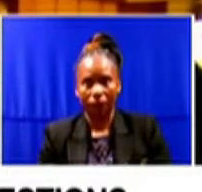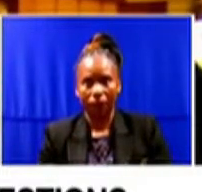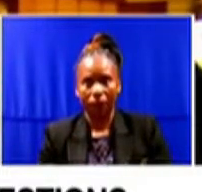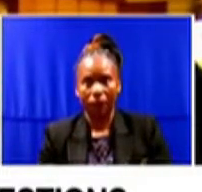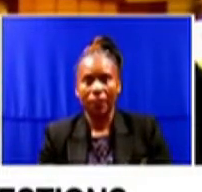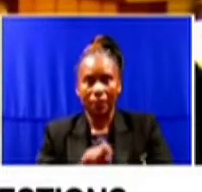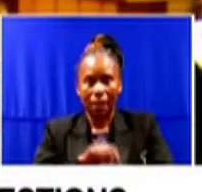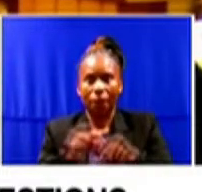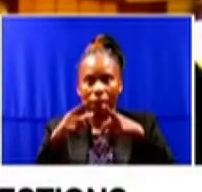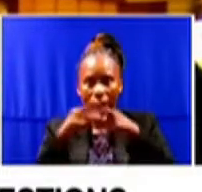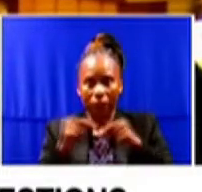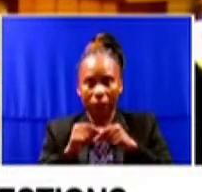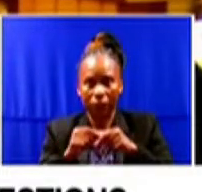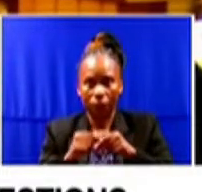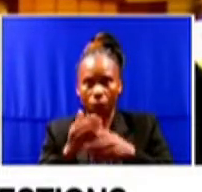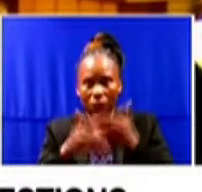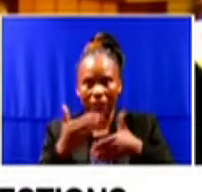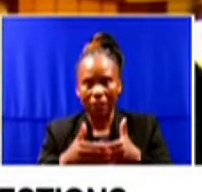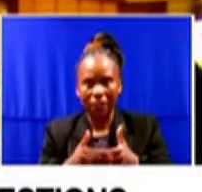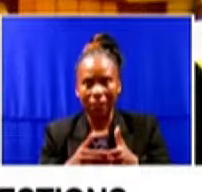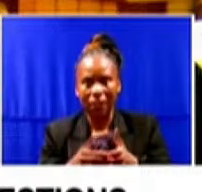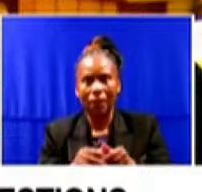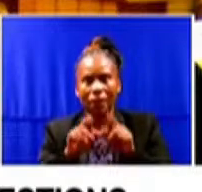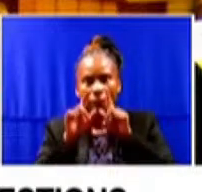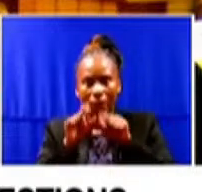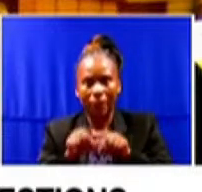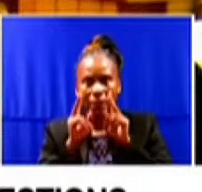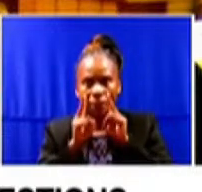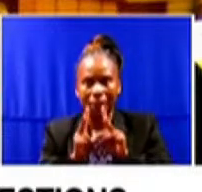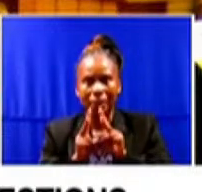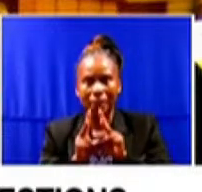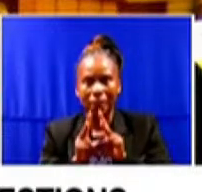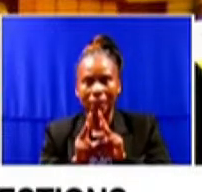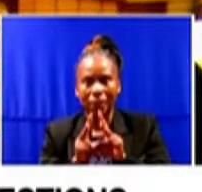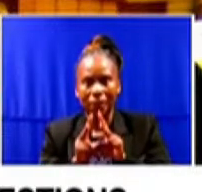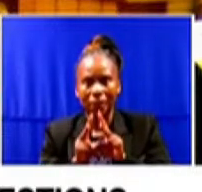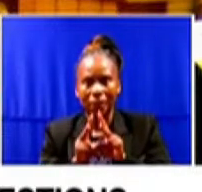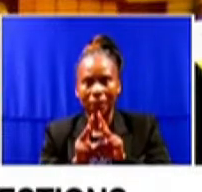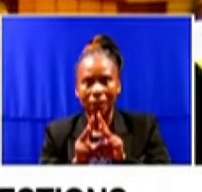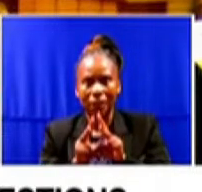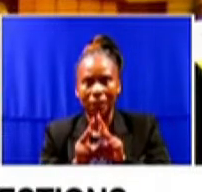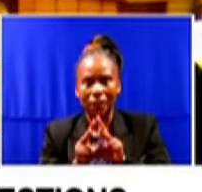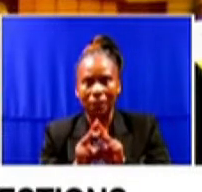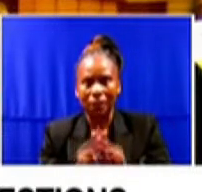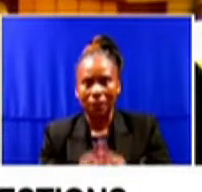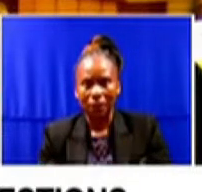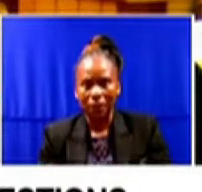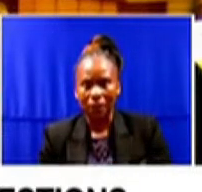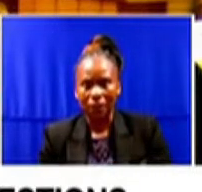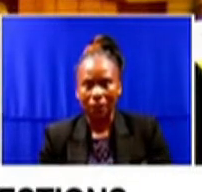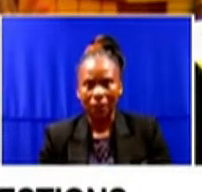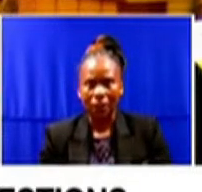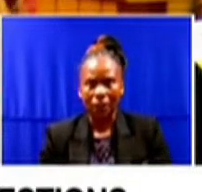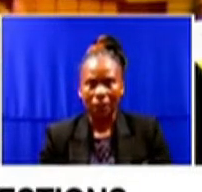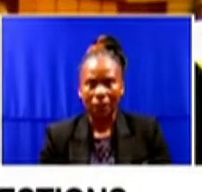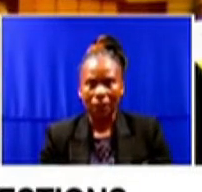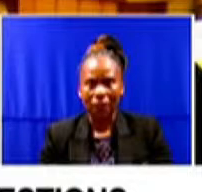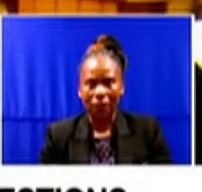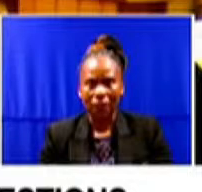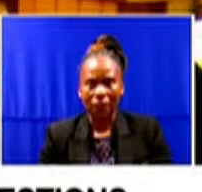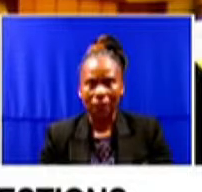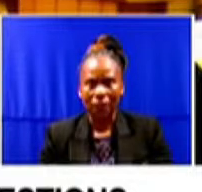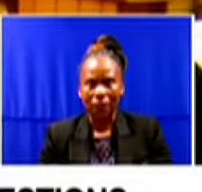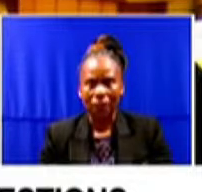you must go and check the times that you gave to the leader of the official opposition. Honorable to ask member. the question and the time that you gave